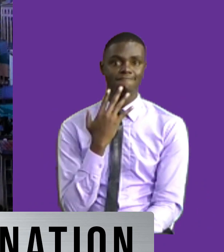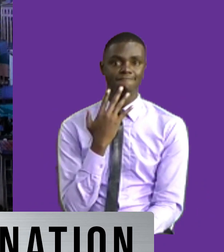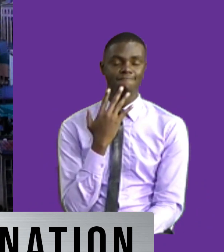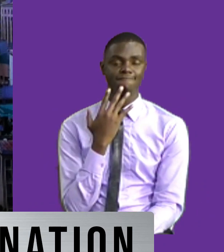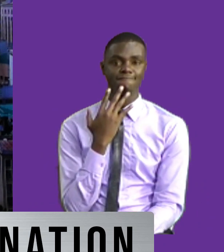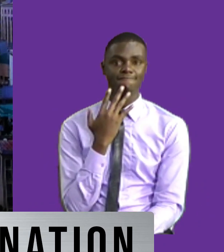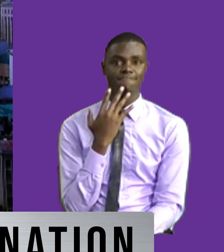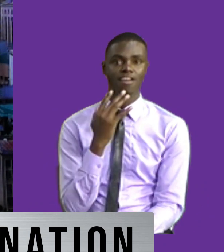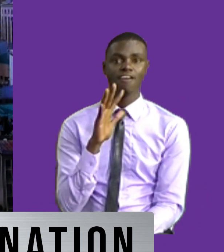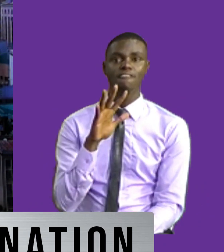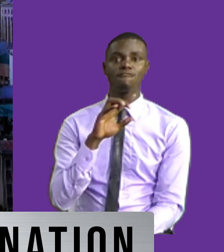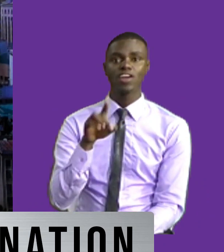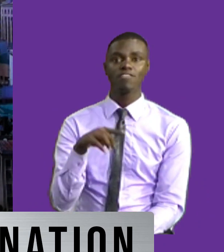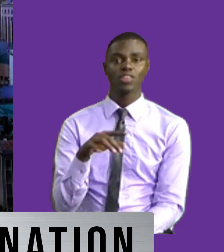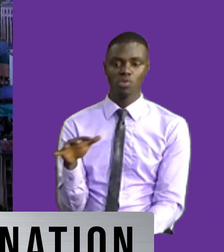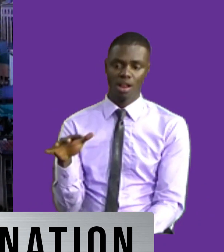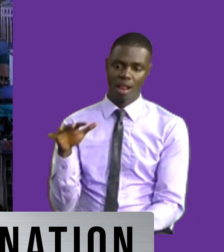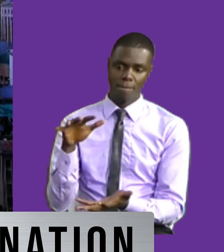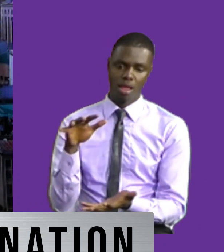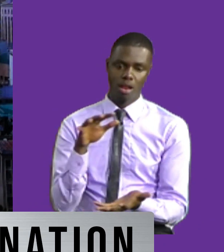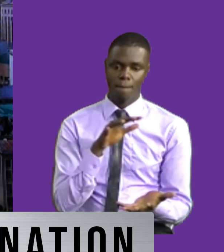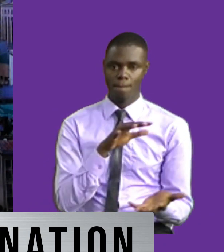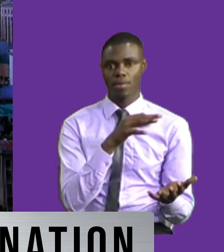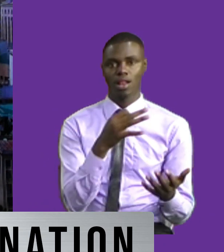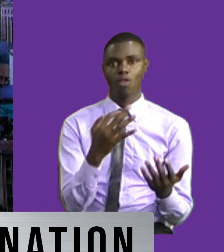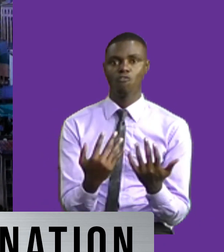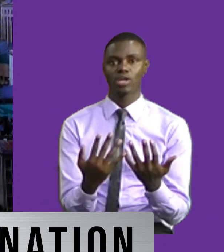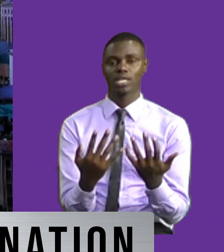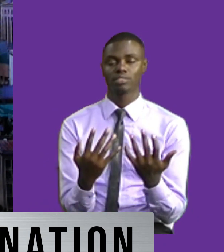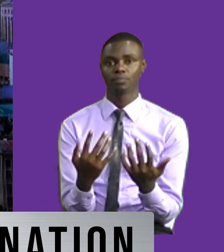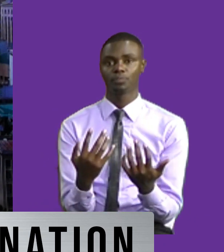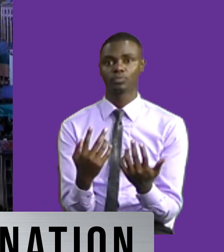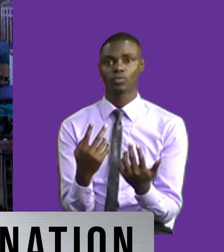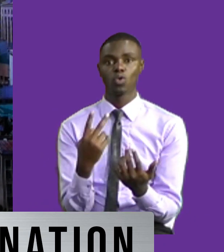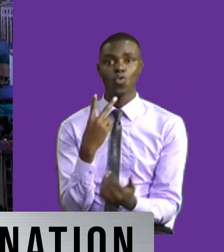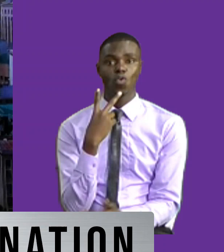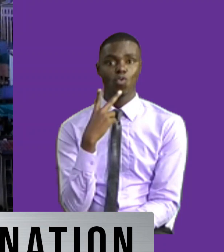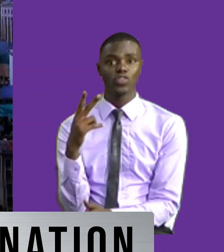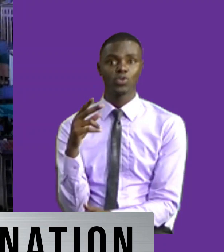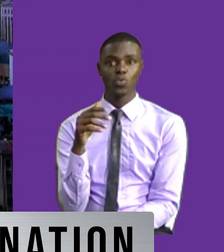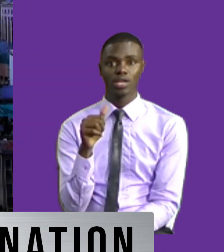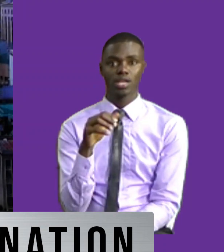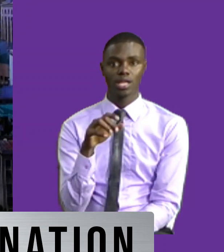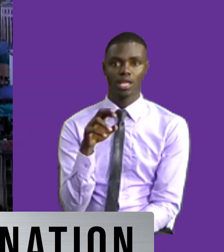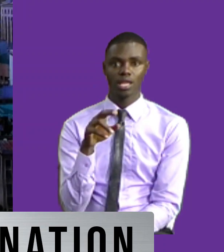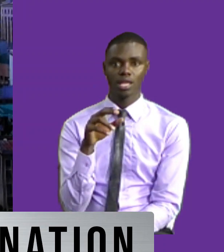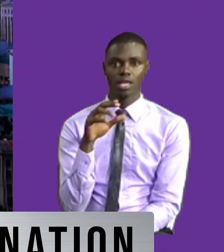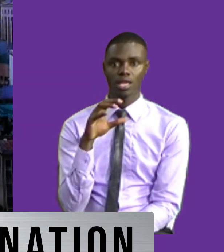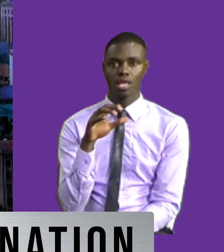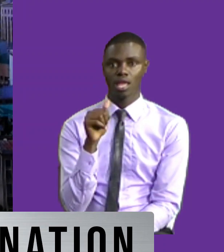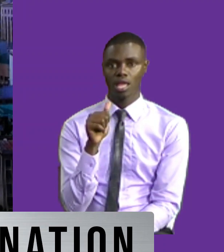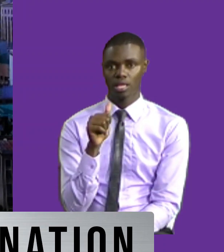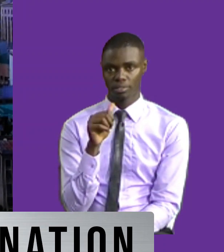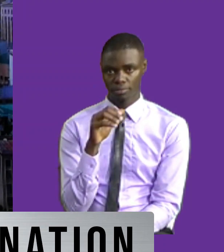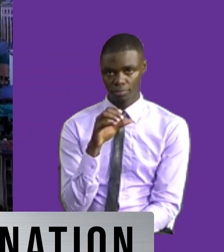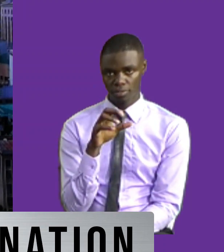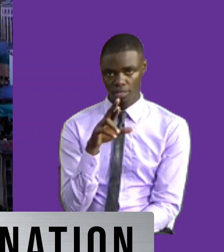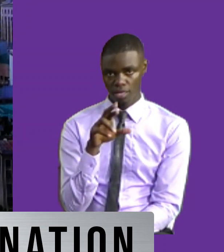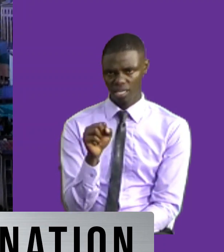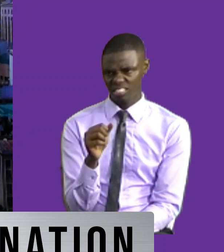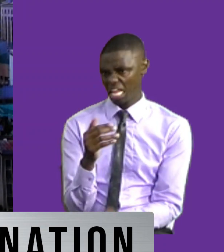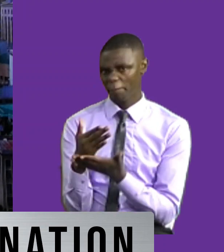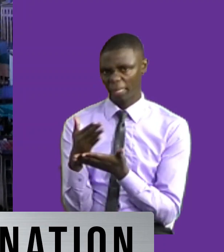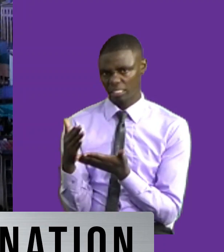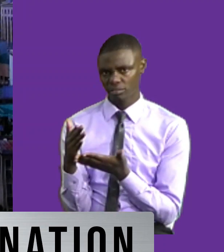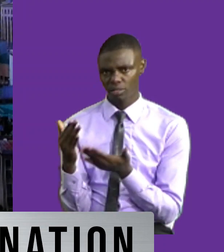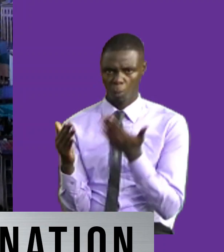5,000 balers of grass. That's on the 200 acres? Yes. All of it, or maybe part of it? It's not all of it, because